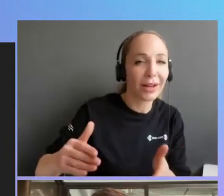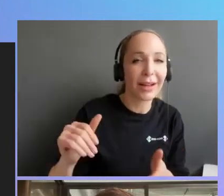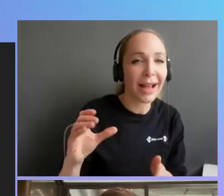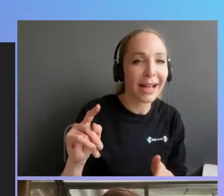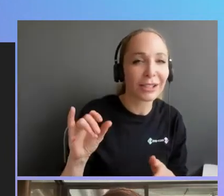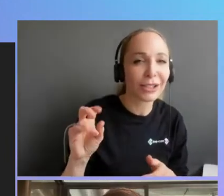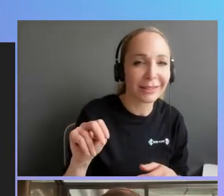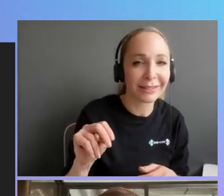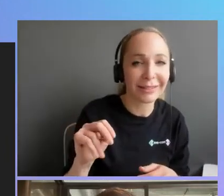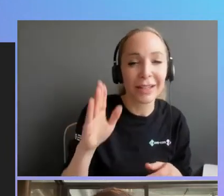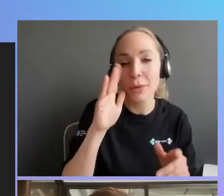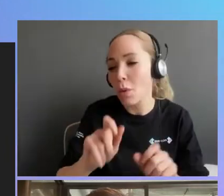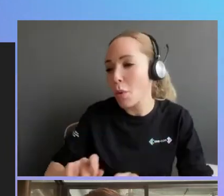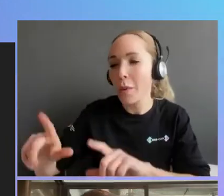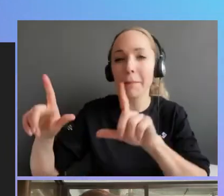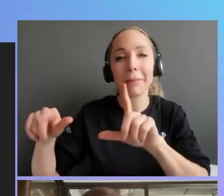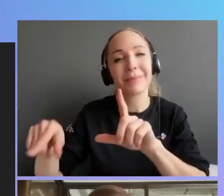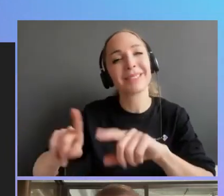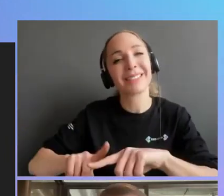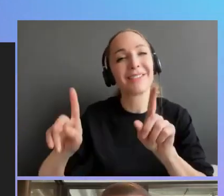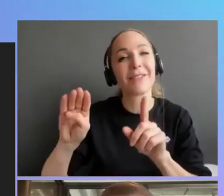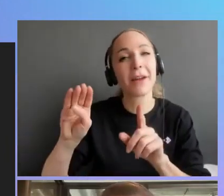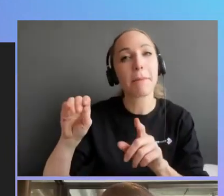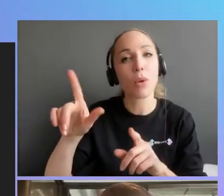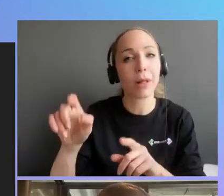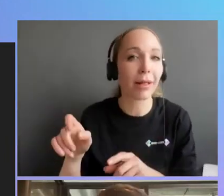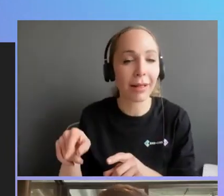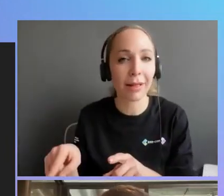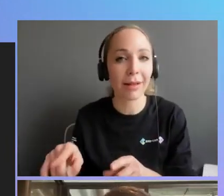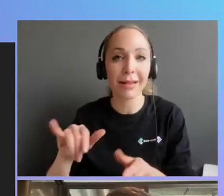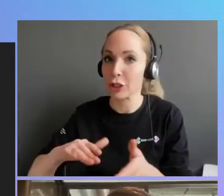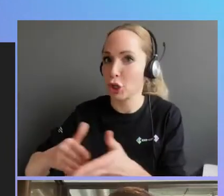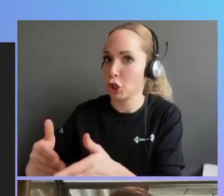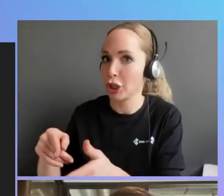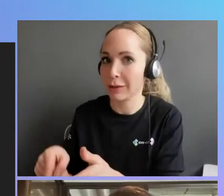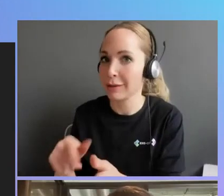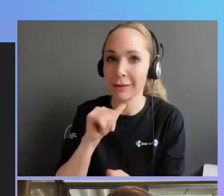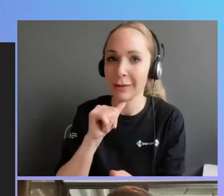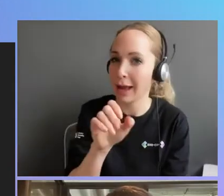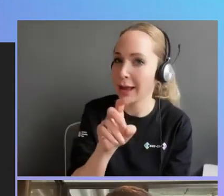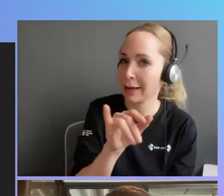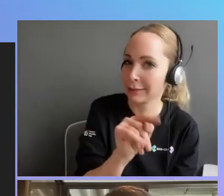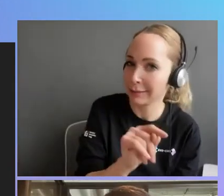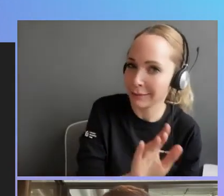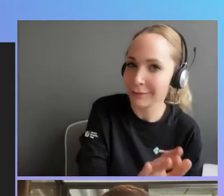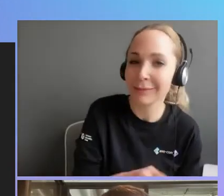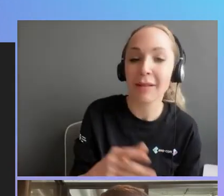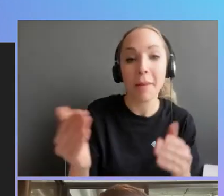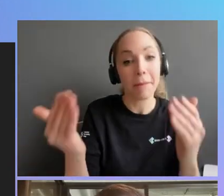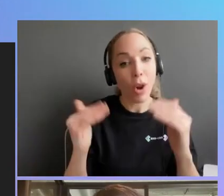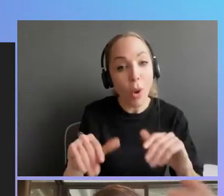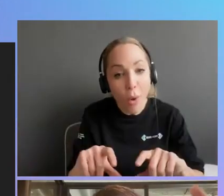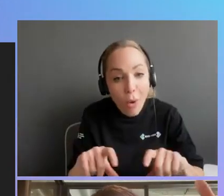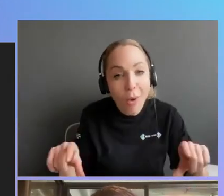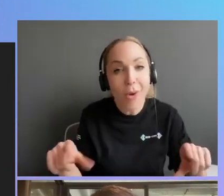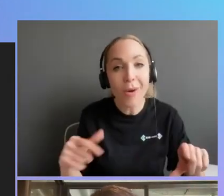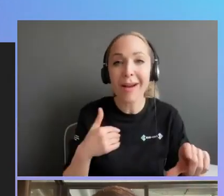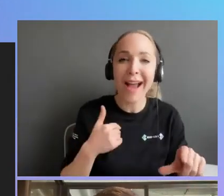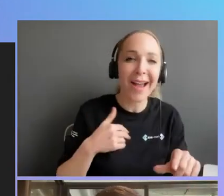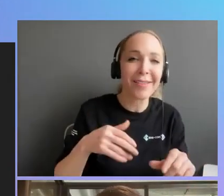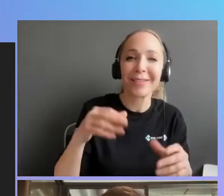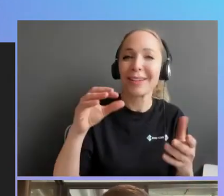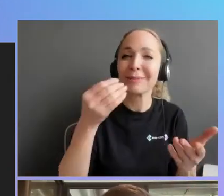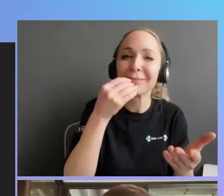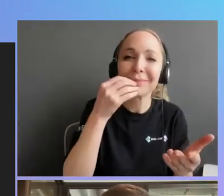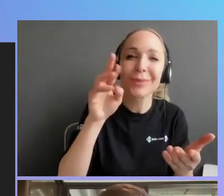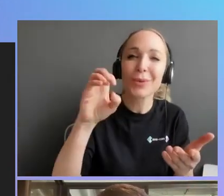be the cook version, not the edit version of that modal. Below that, we have a full recipe breakdown table, which is basically a